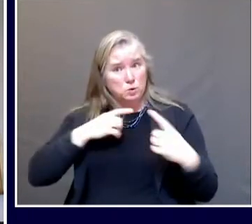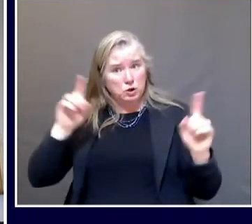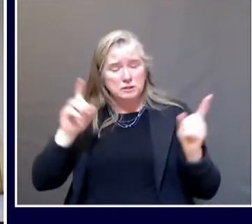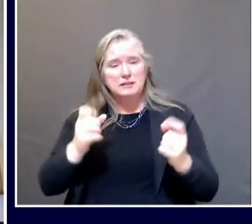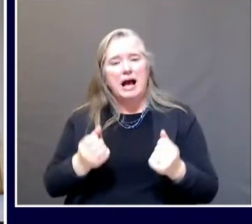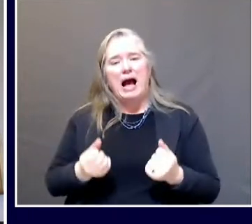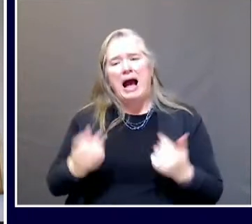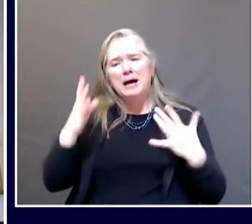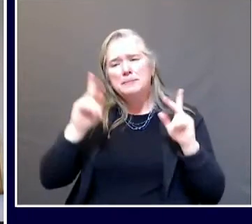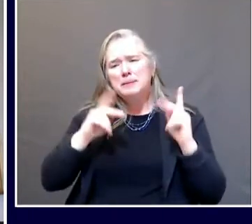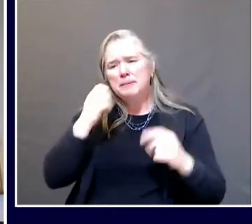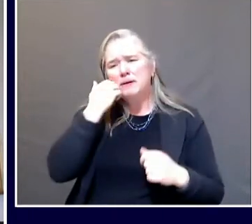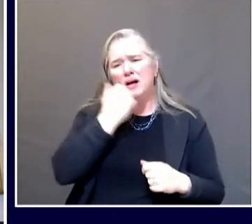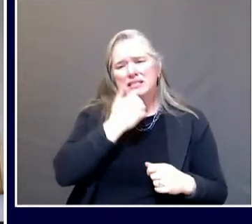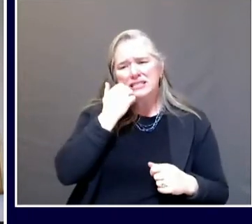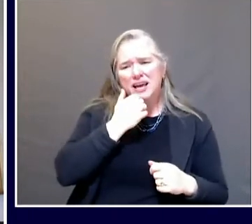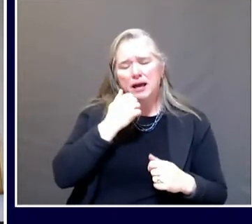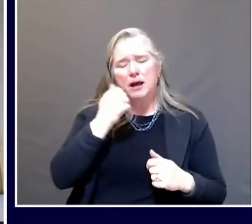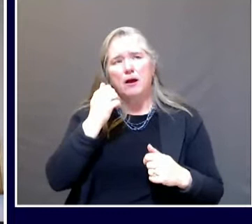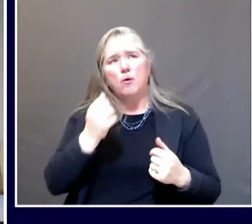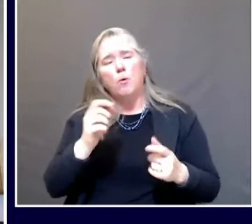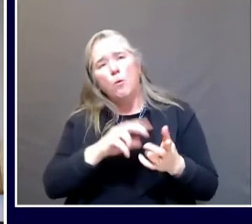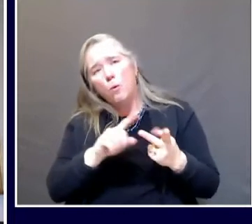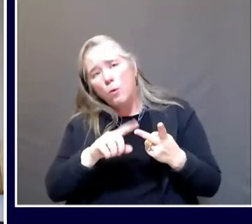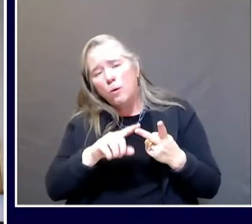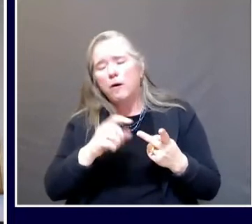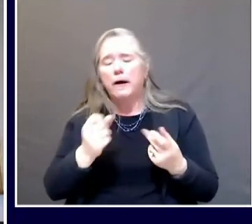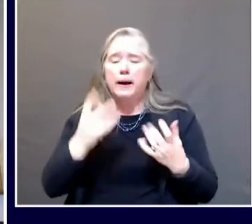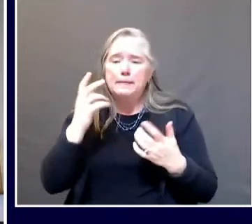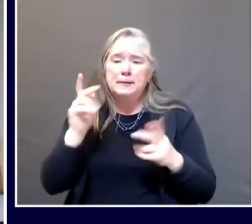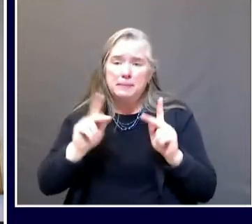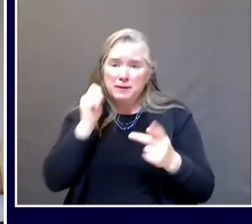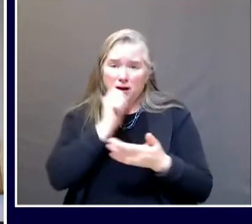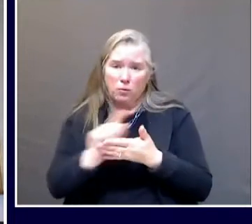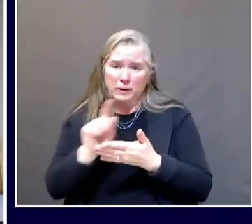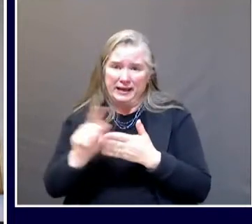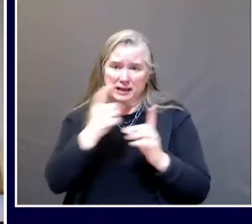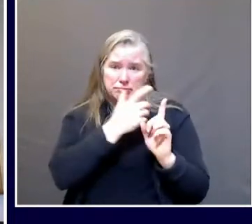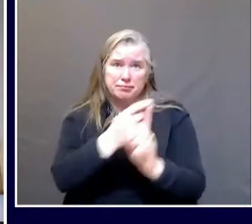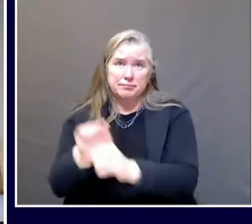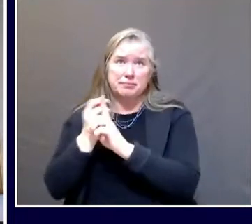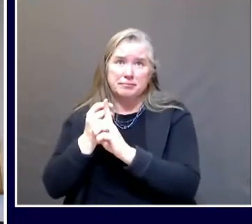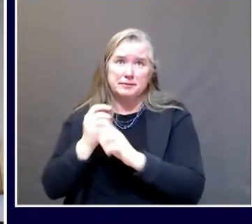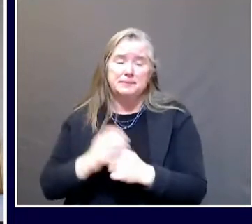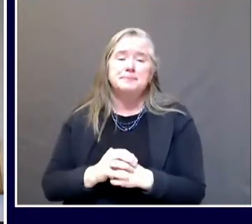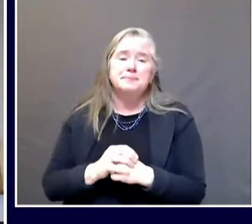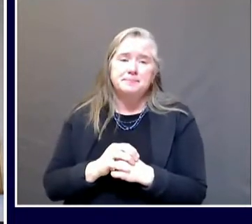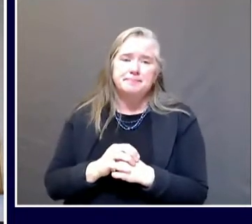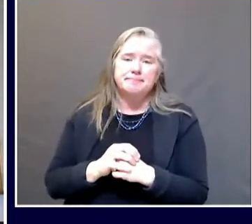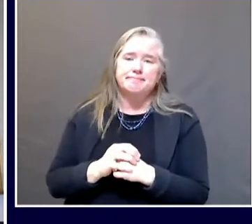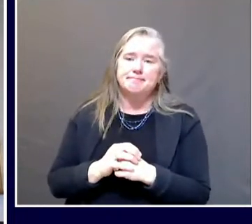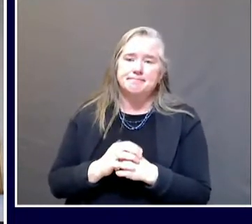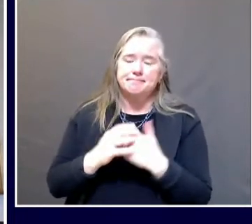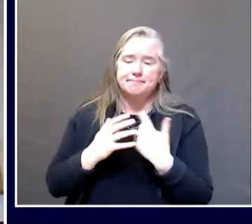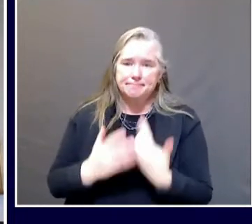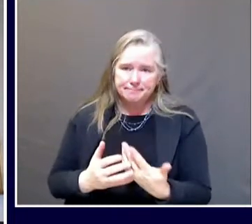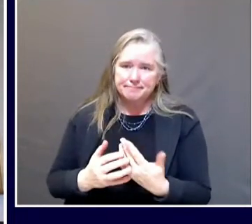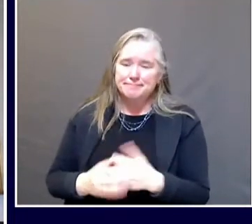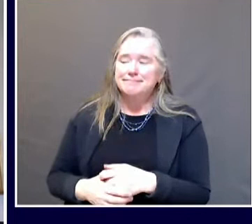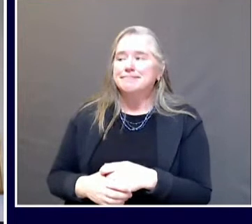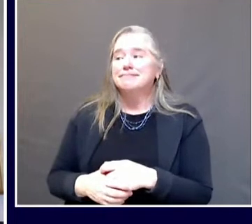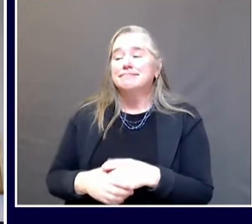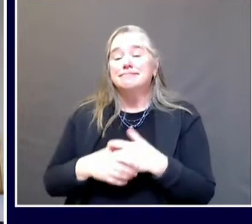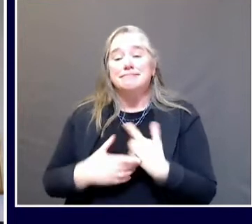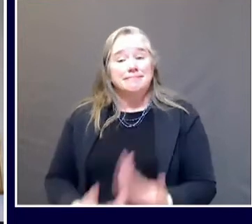out? Sure. I mean, that number is entirely a function of what we get in as supply, Patty.